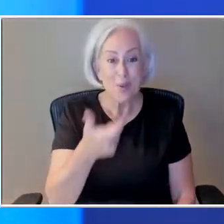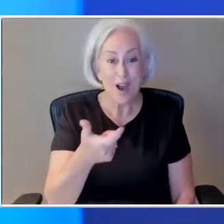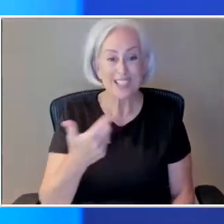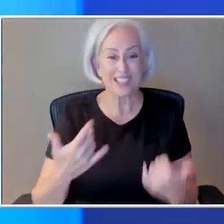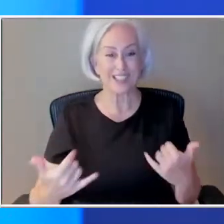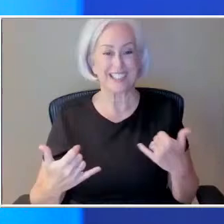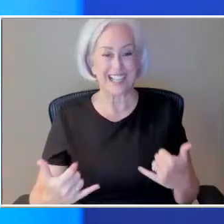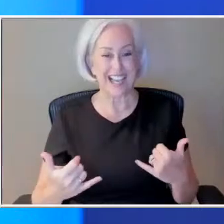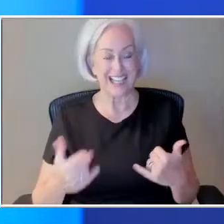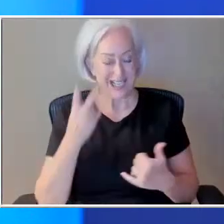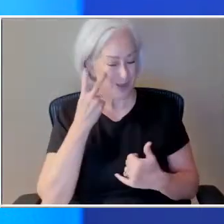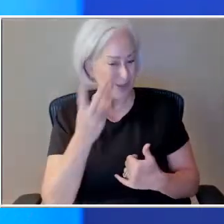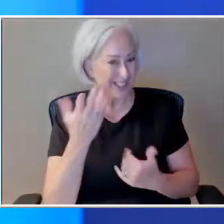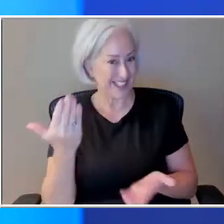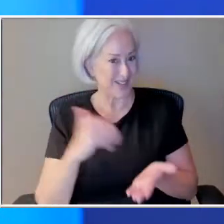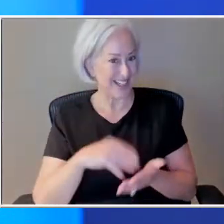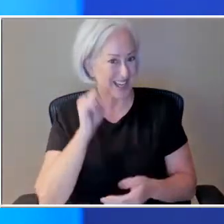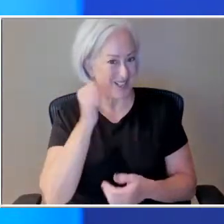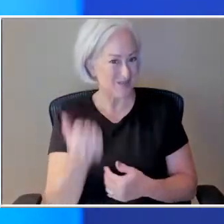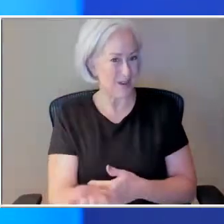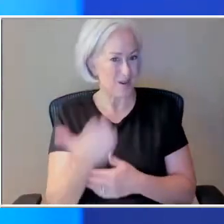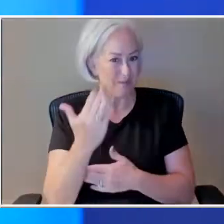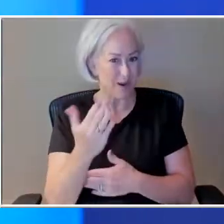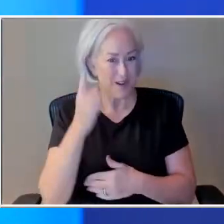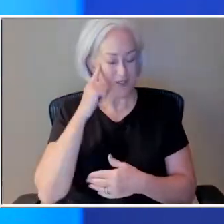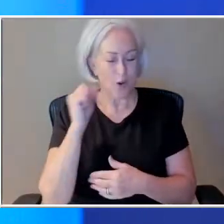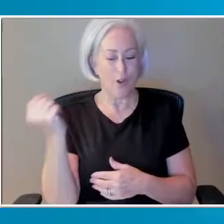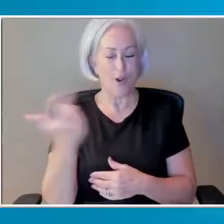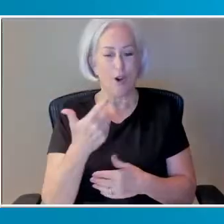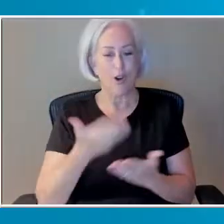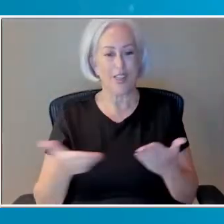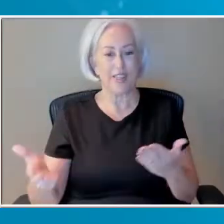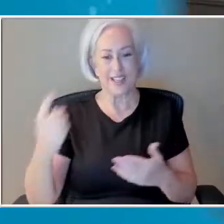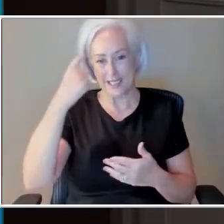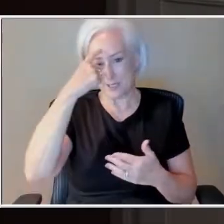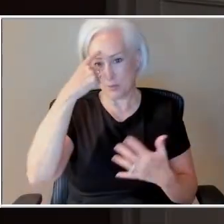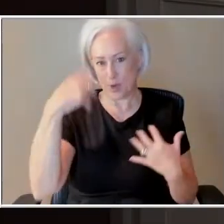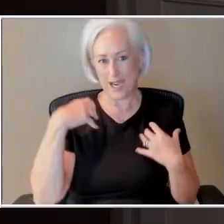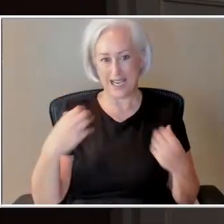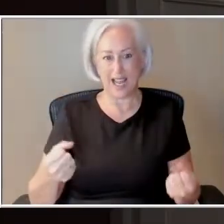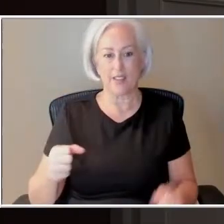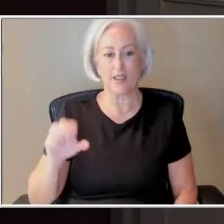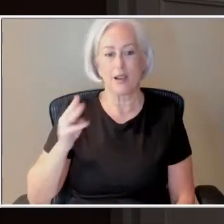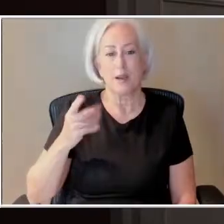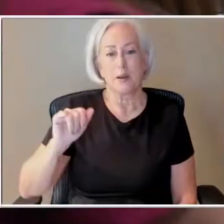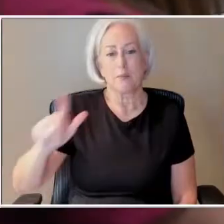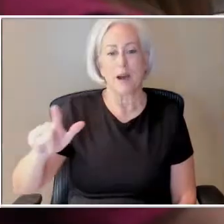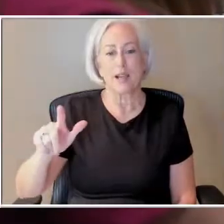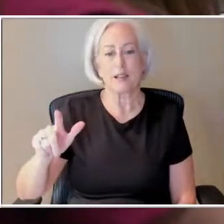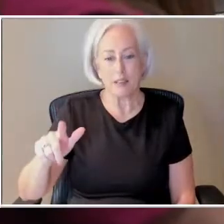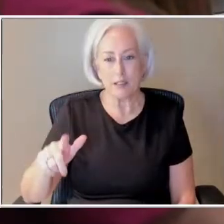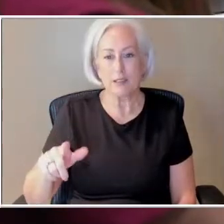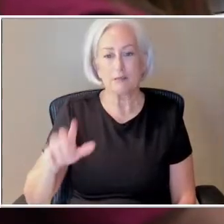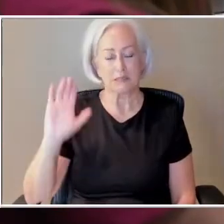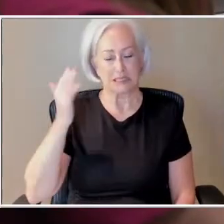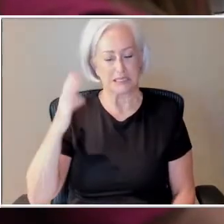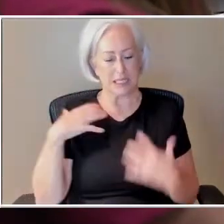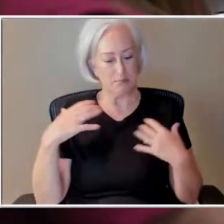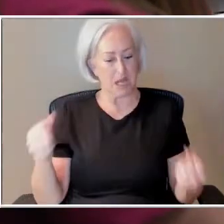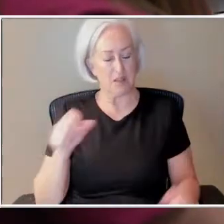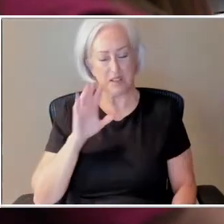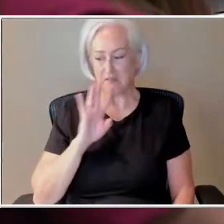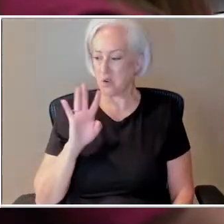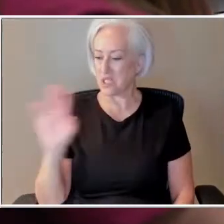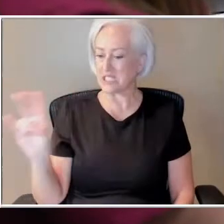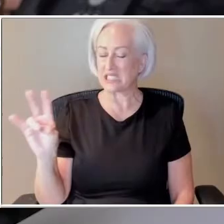We'll see you right back here tomorrow morning for All Things Brain Health. Michael McHugh was a seemingly healthy 47-year-old. Then